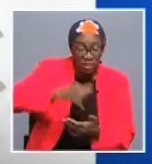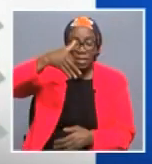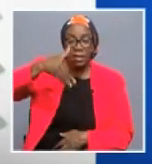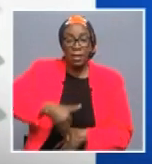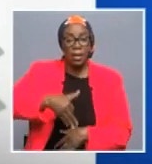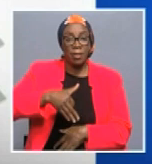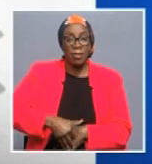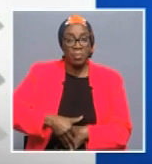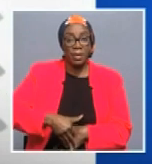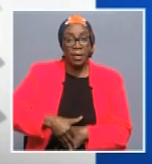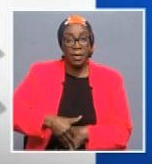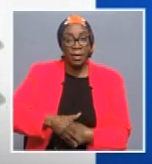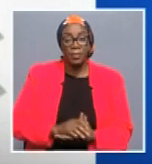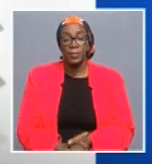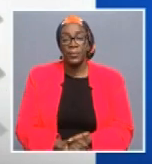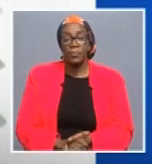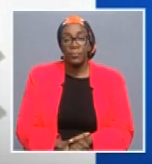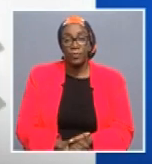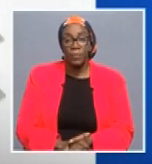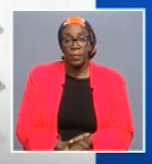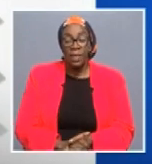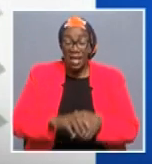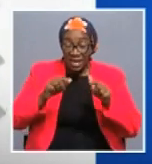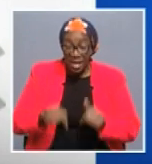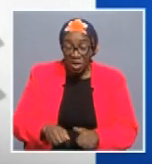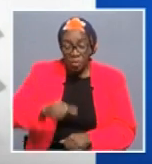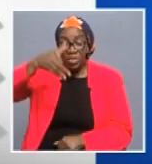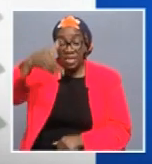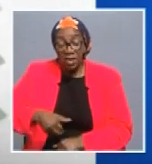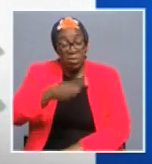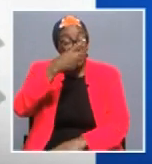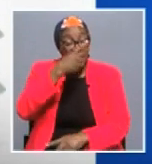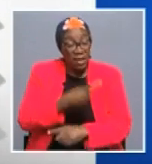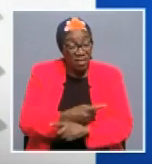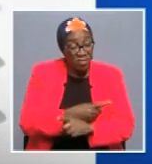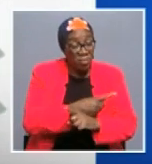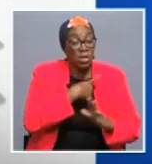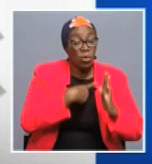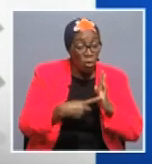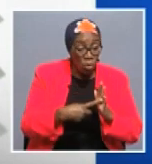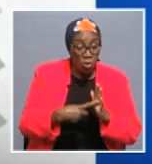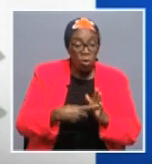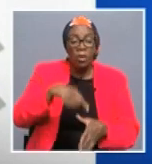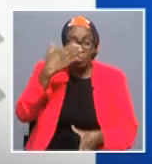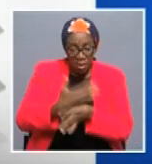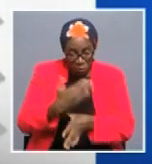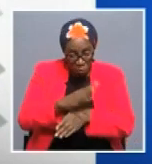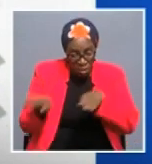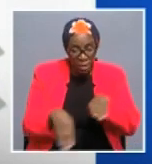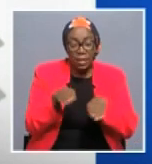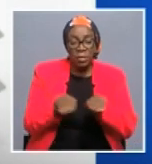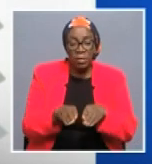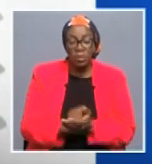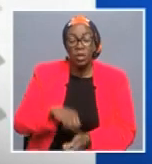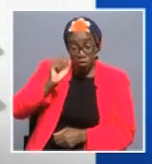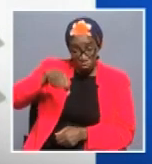soil, the Namibian jurisdiction fully applied to her in this case. So therefore she can be tried